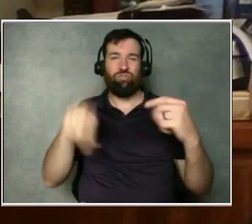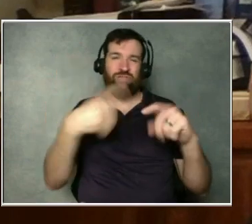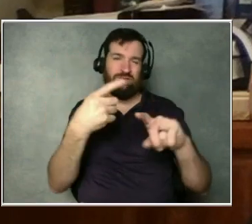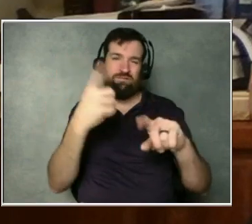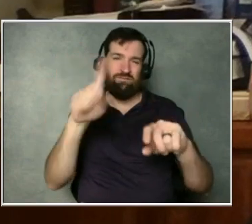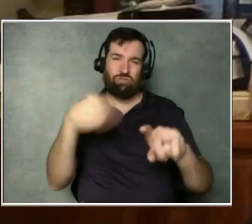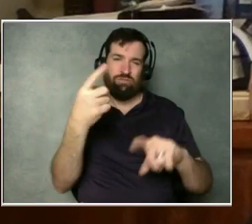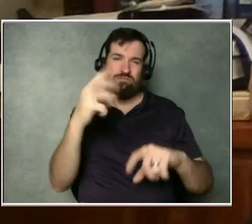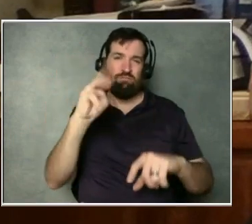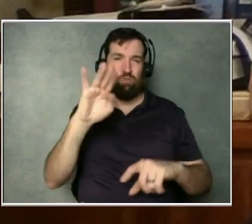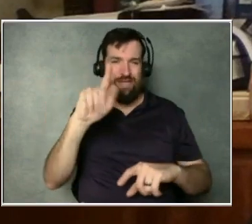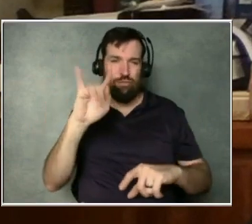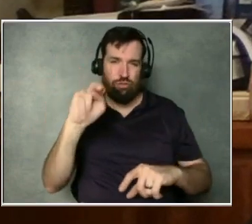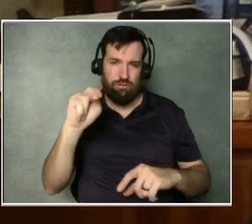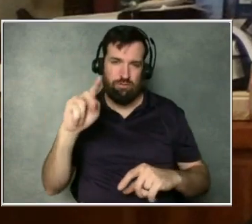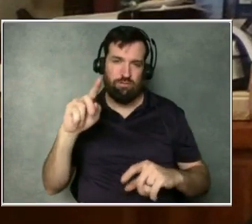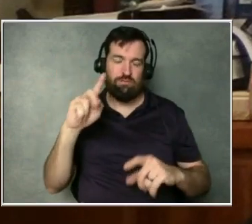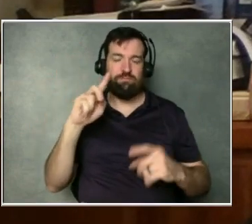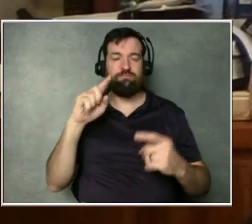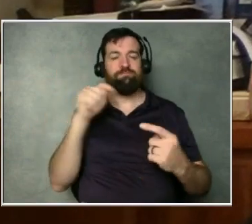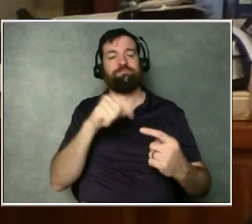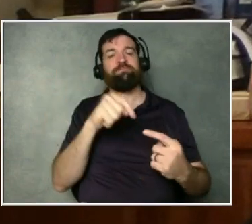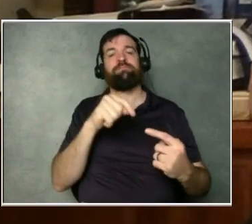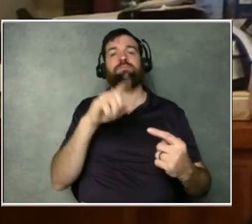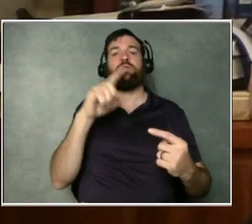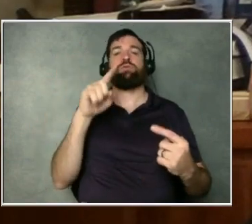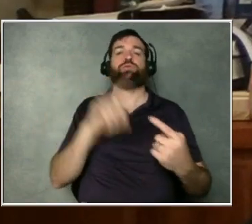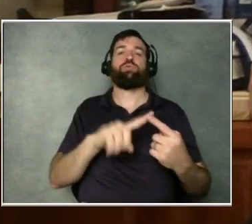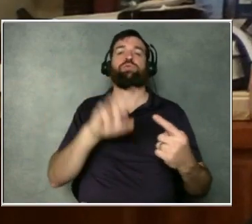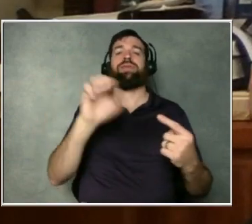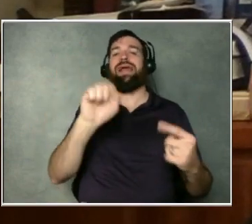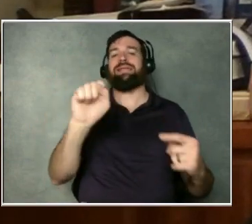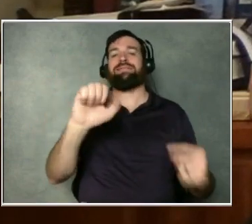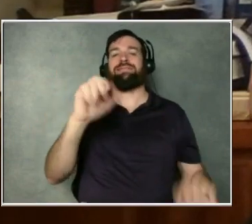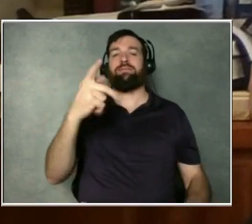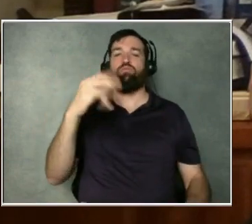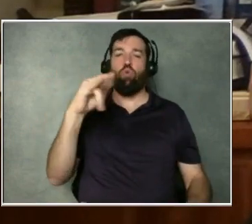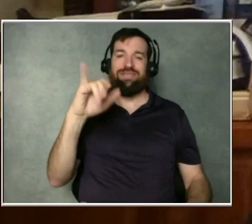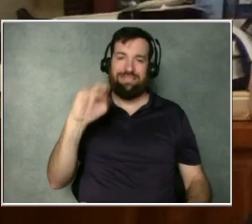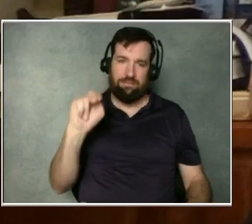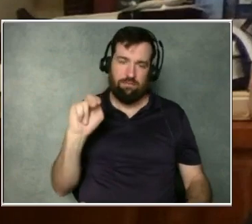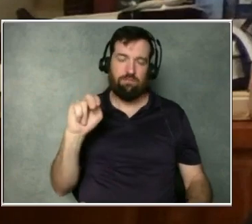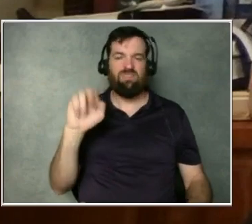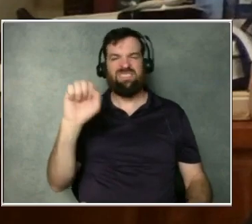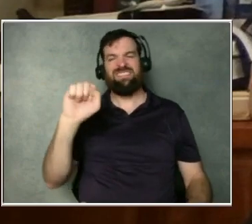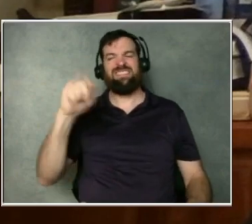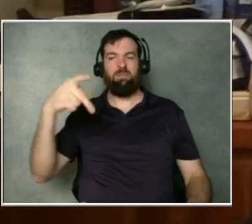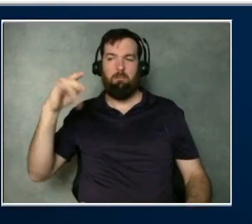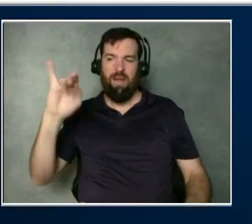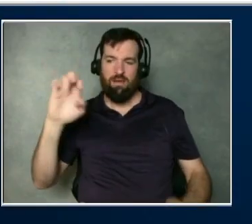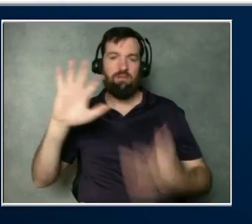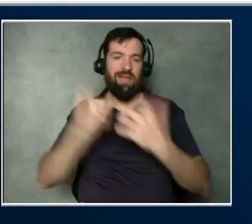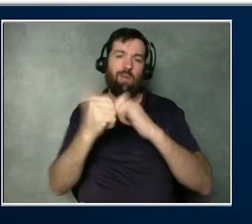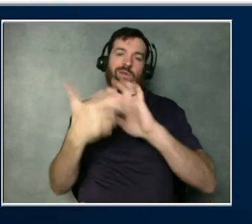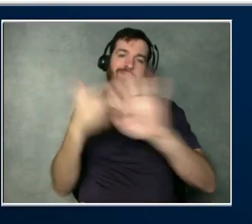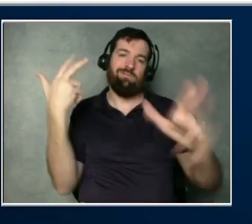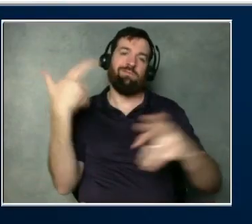mutations on this S protein or spike protein, and this is a way to identify them.